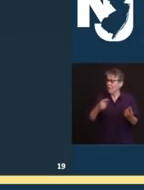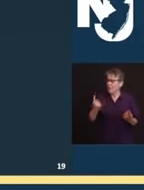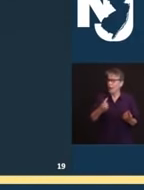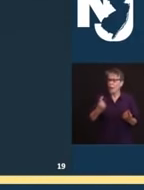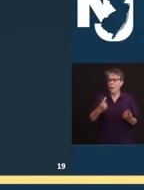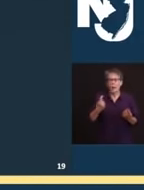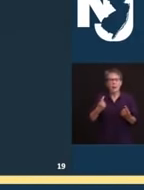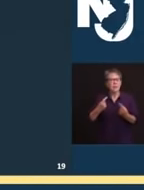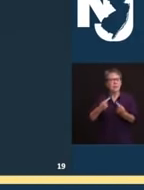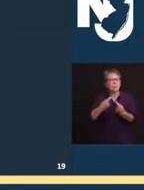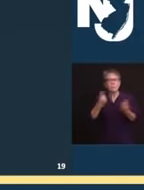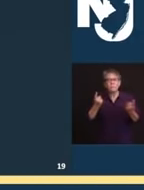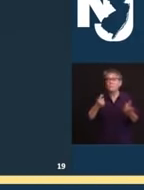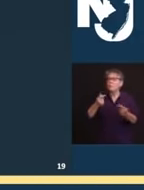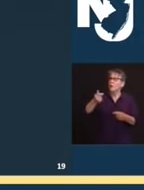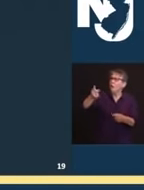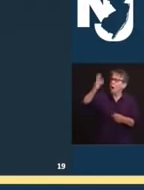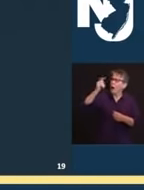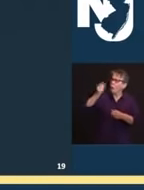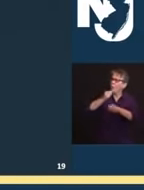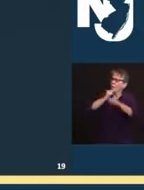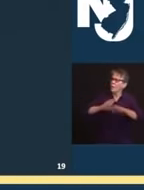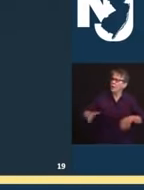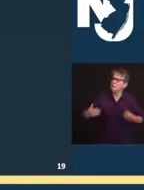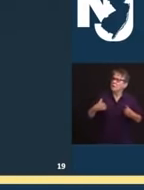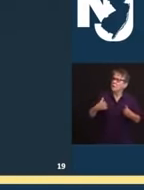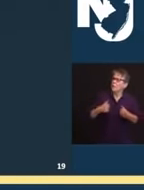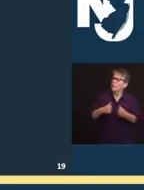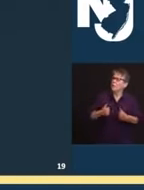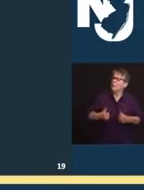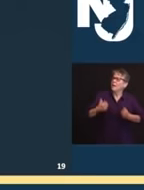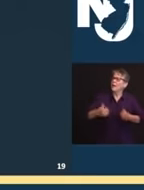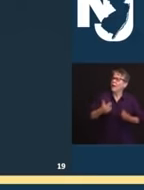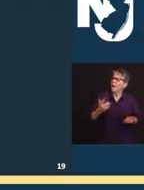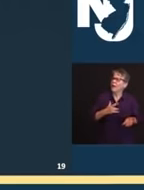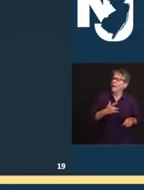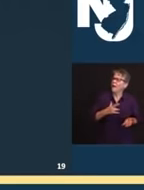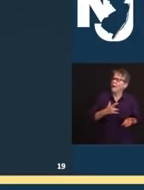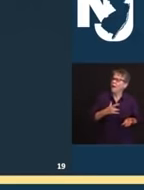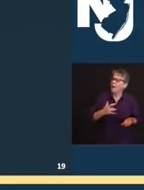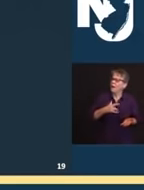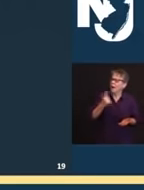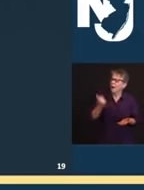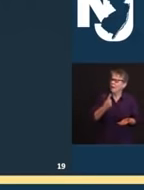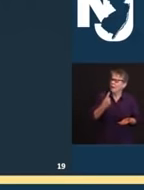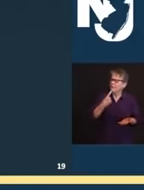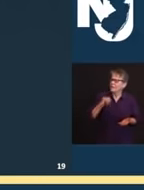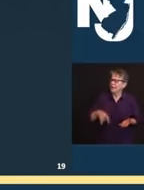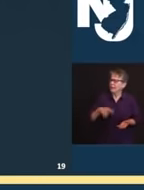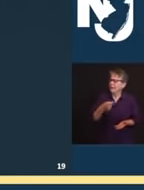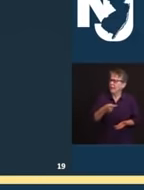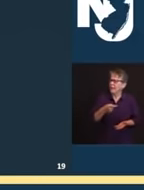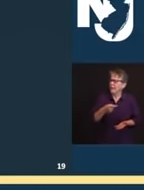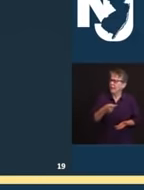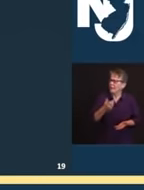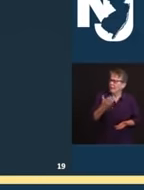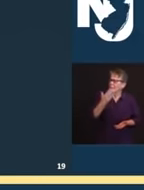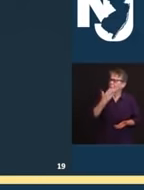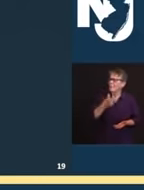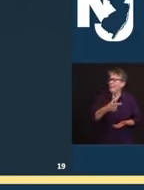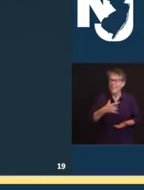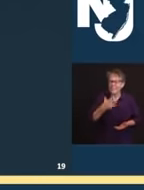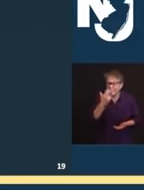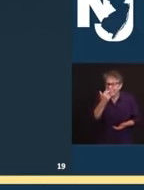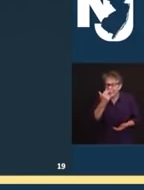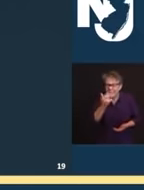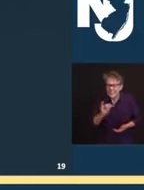an eternally young heart." And that sentiment would usually be followed by a good joke, by the way. And that is the man his family